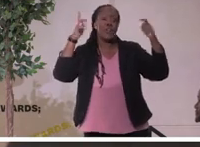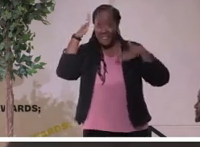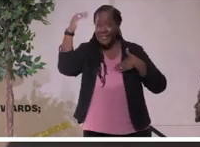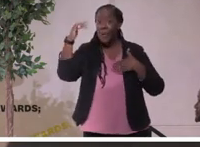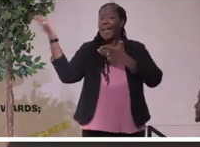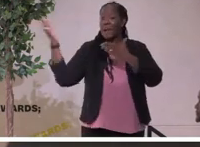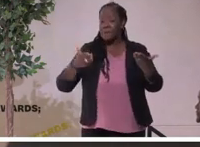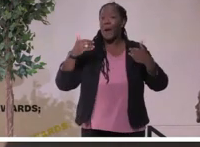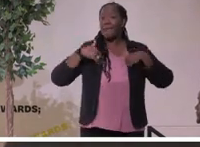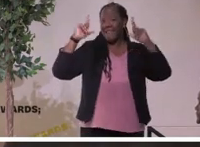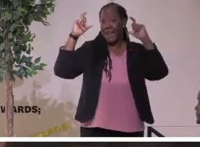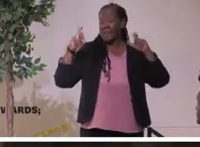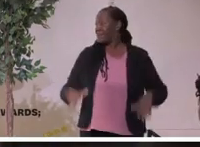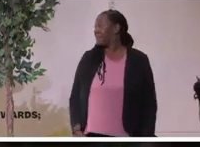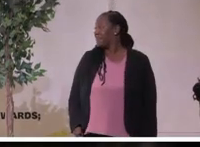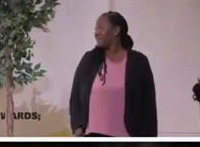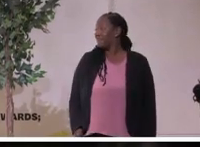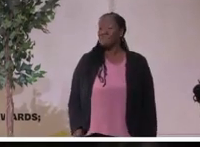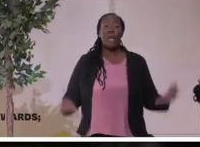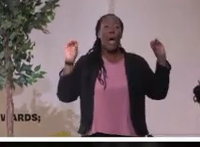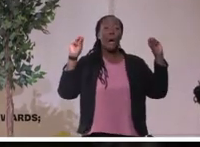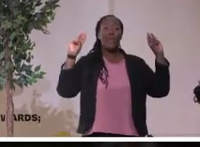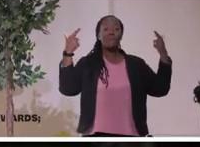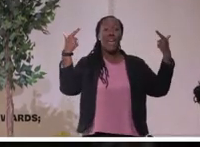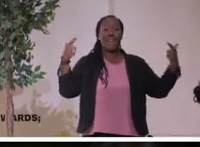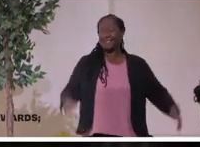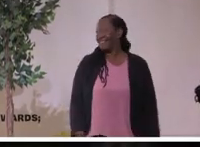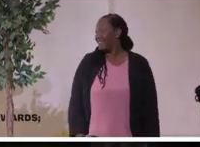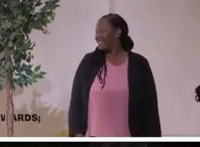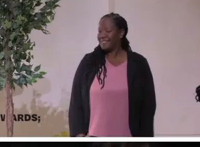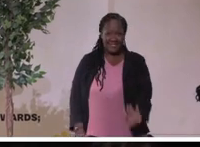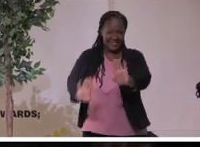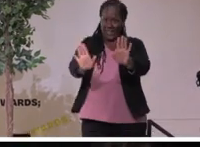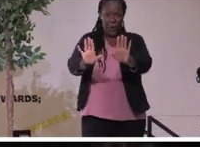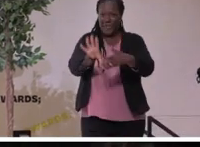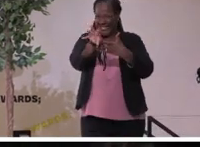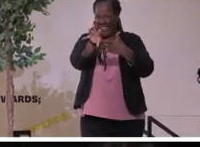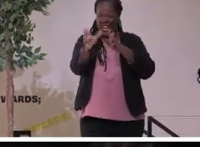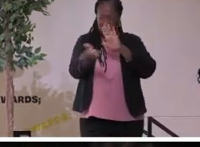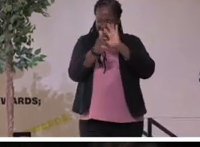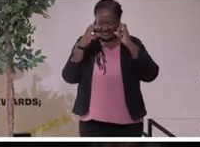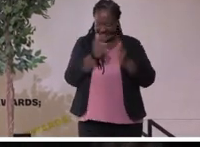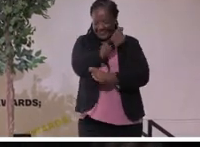brought my camera on stage. Oh, my God. Oh, wait. No, that's a video. Shit.